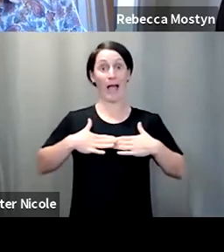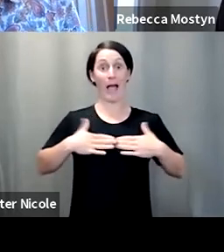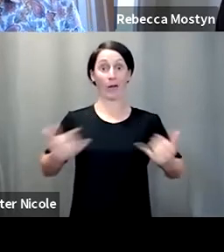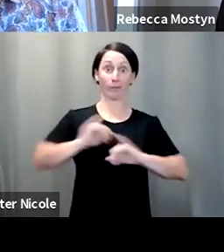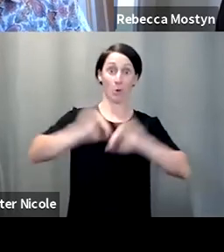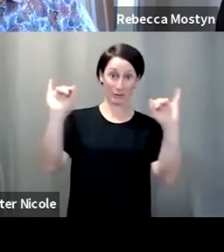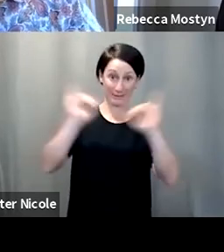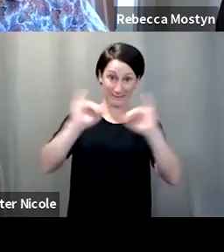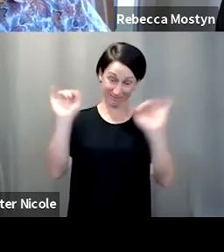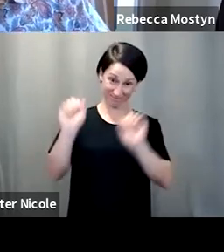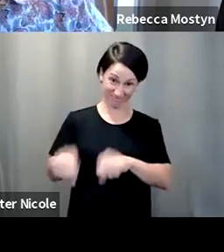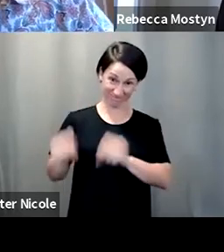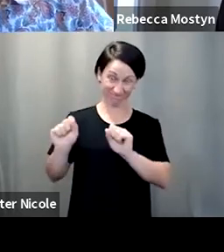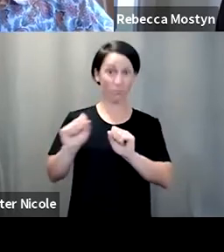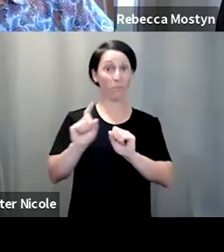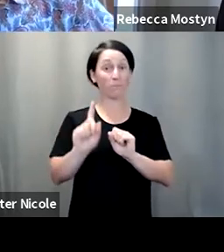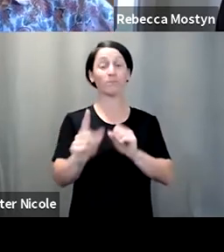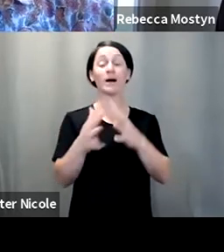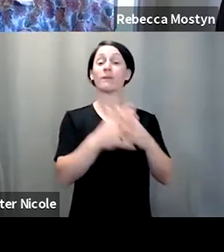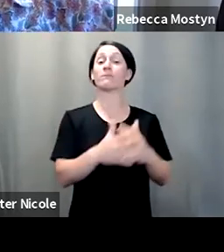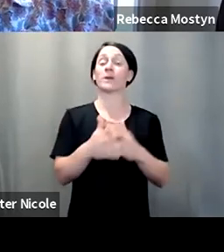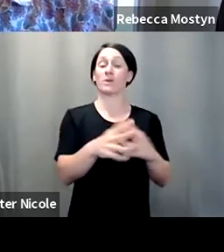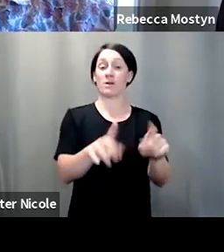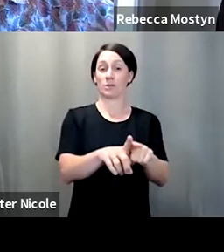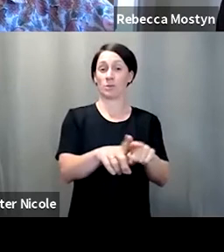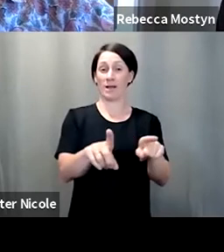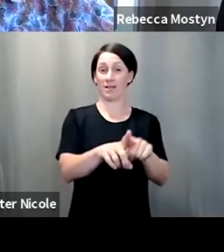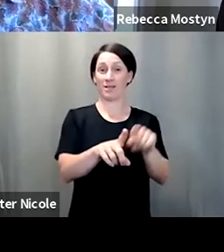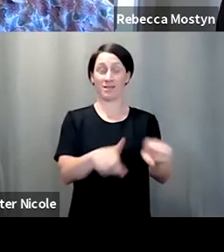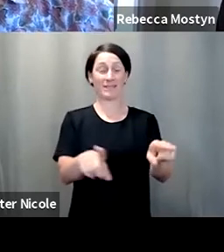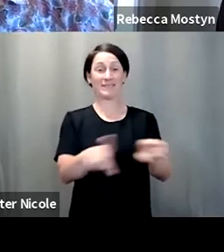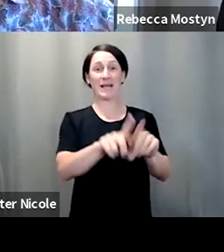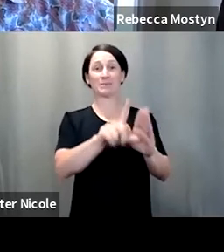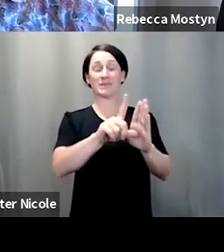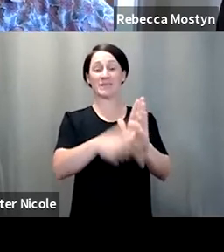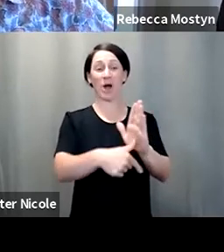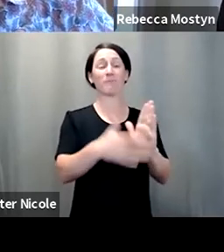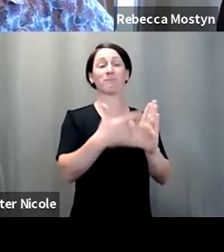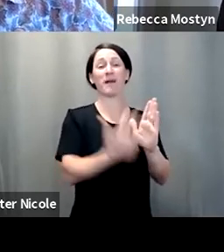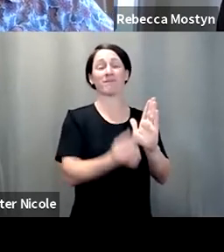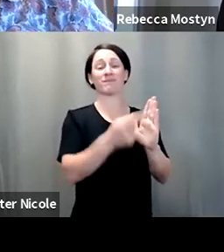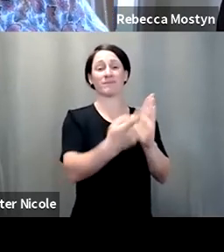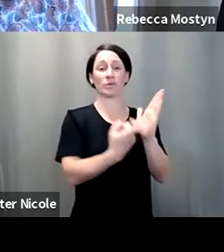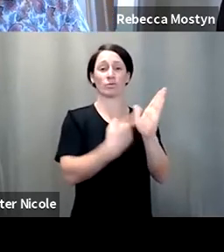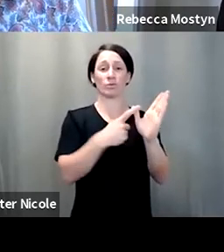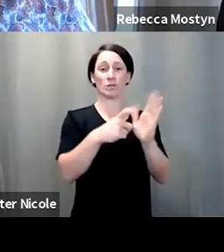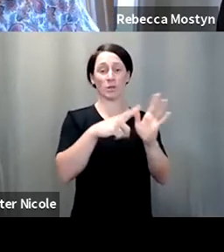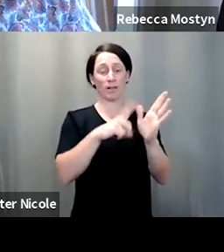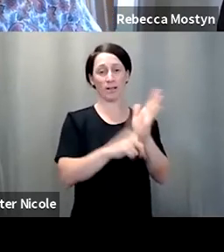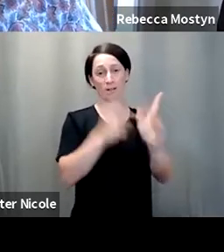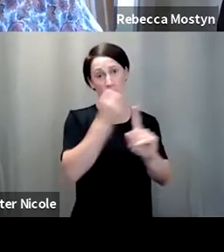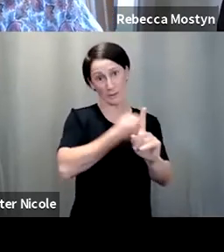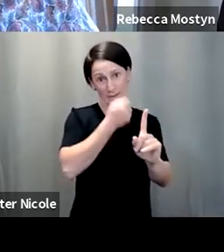but as you may know, in the US, we have also had a reckoning around racial justice.